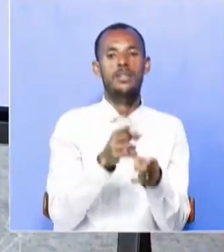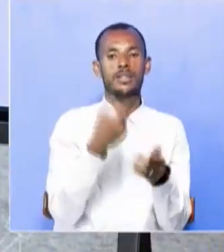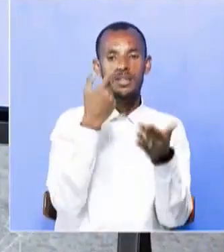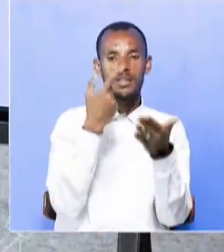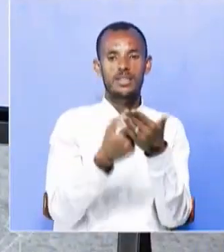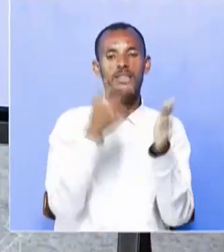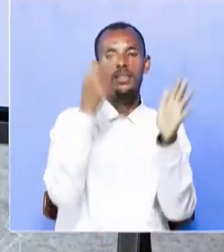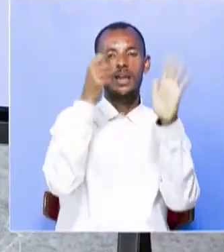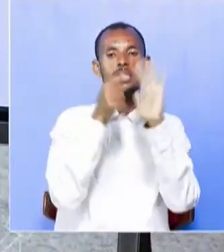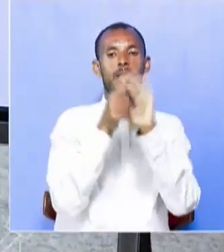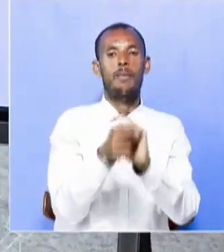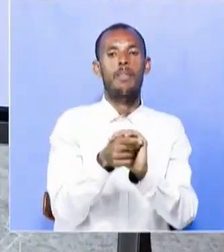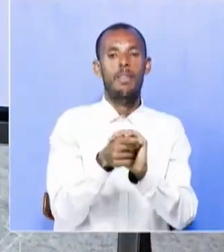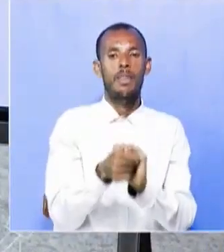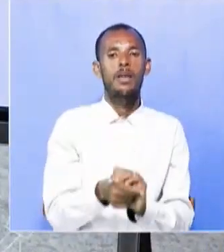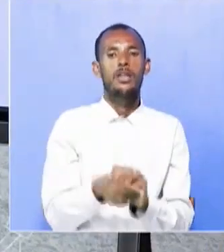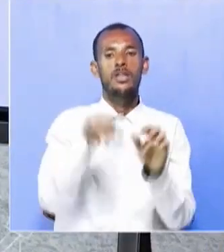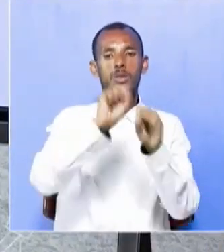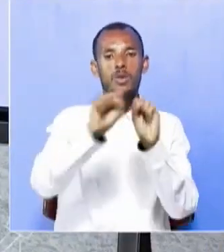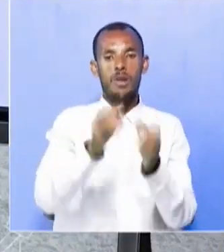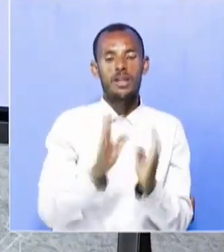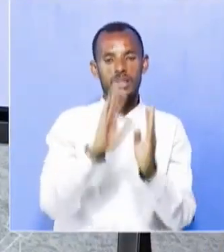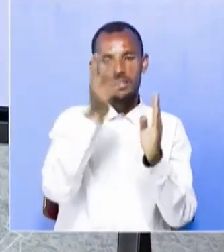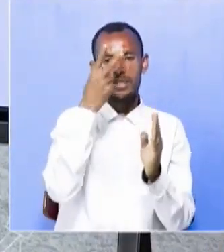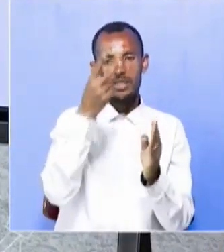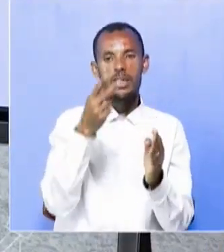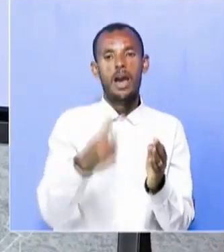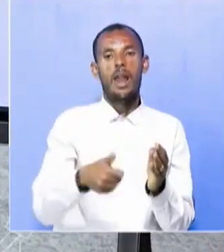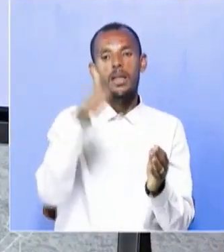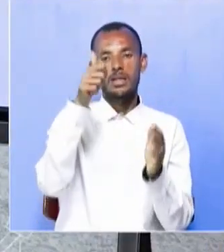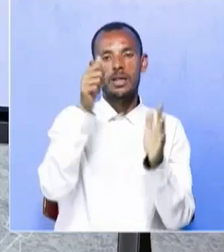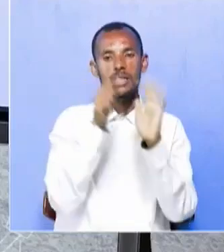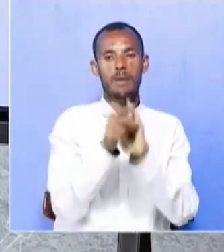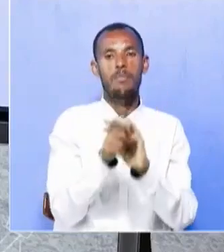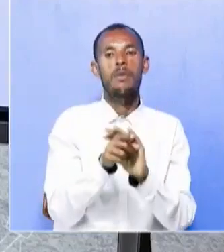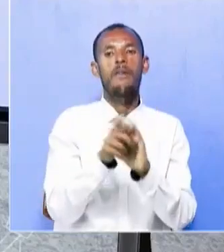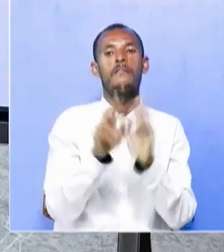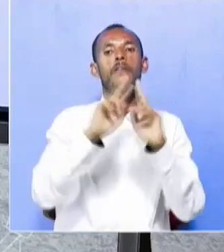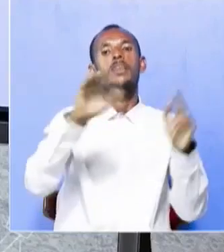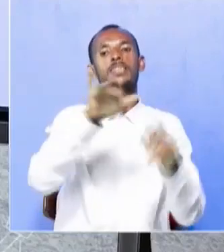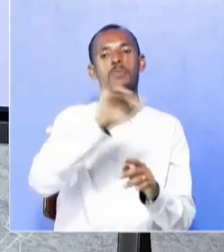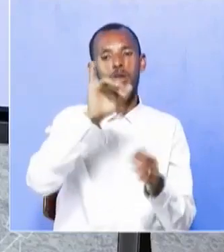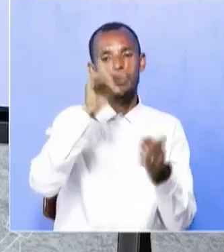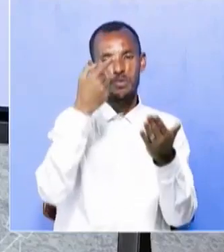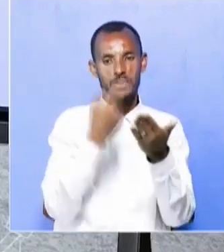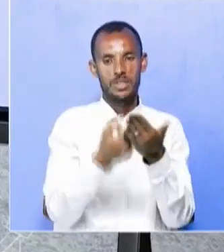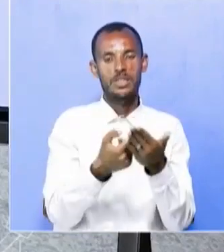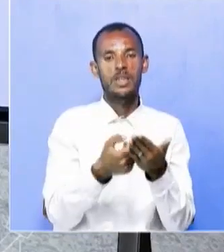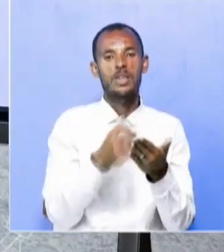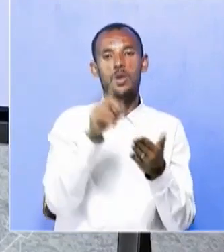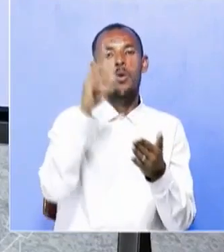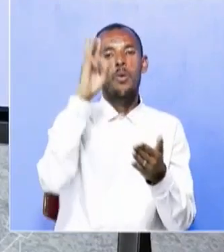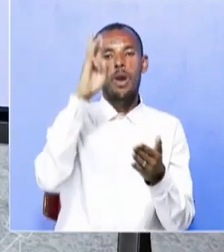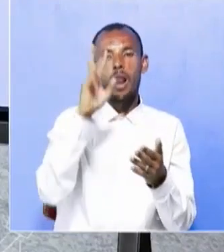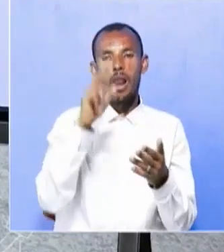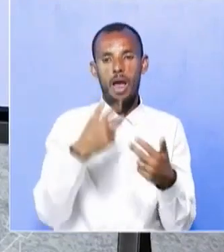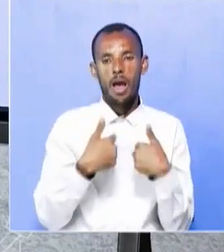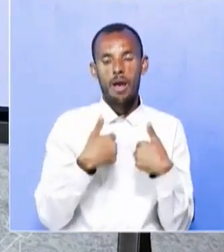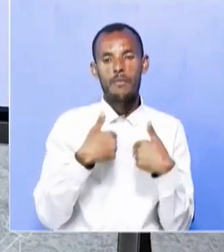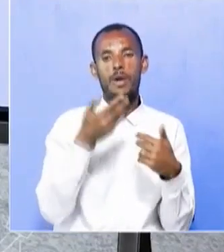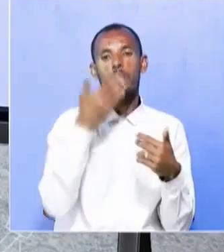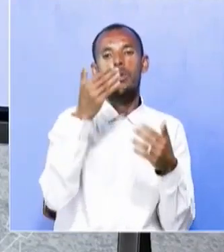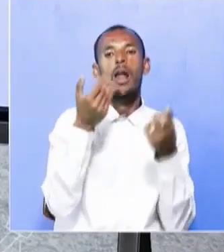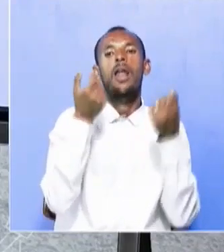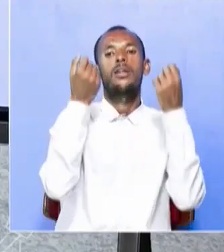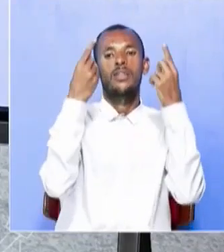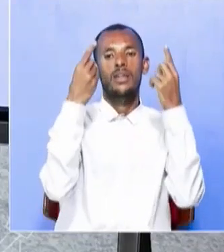this example. So let's see another example which is very similar to this, so that you will have a good understanding